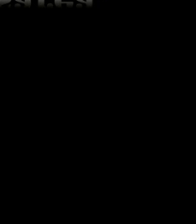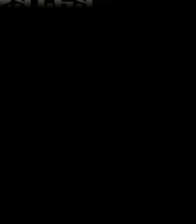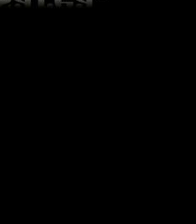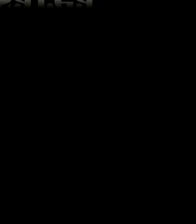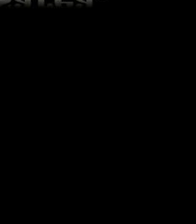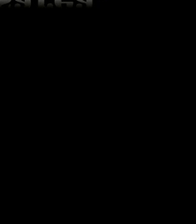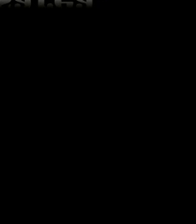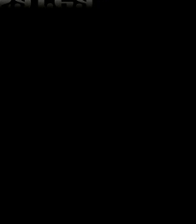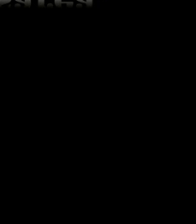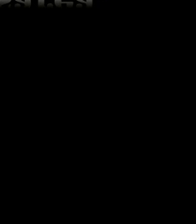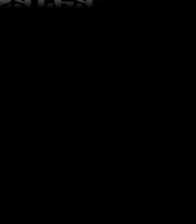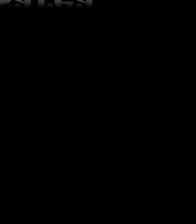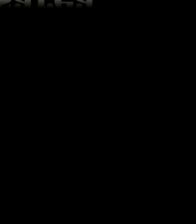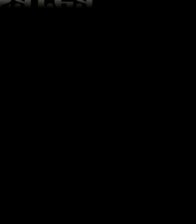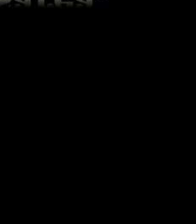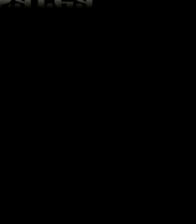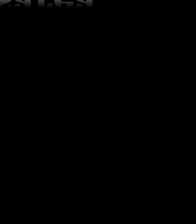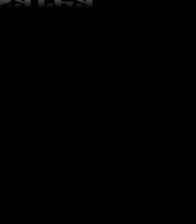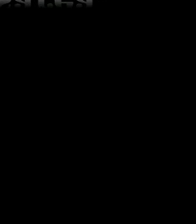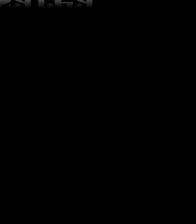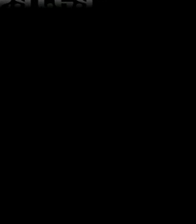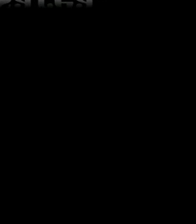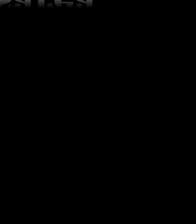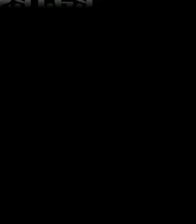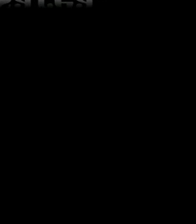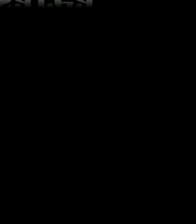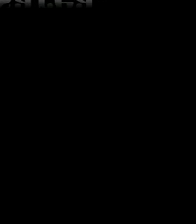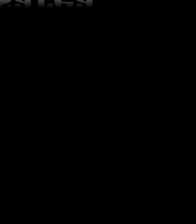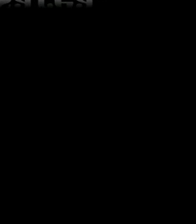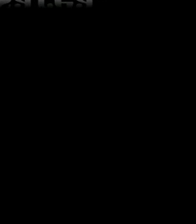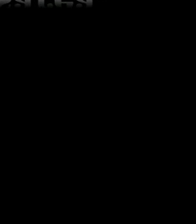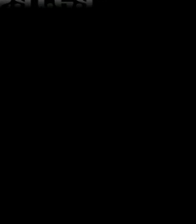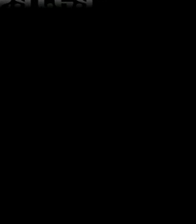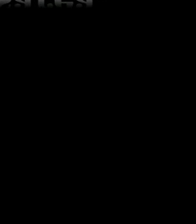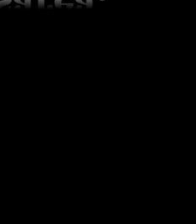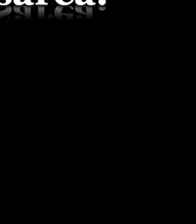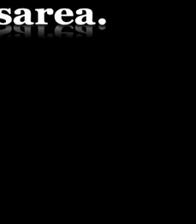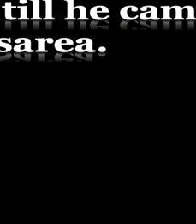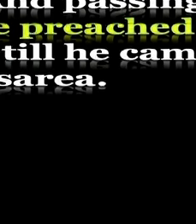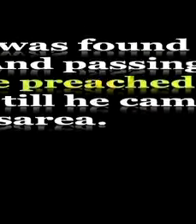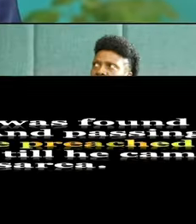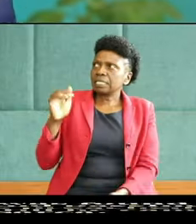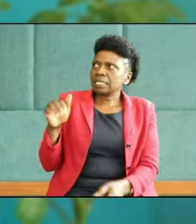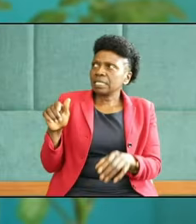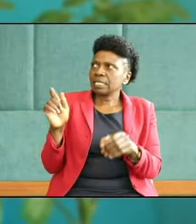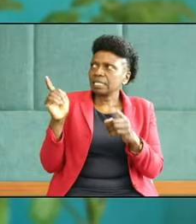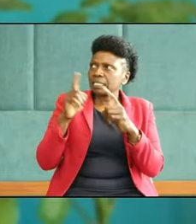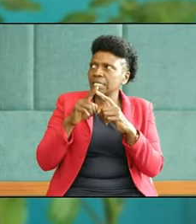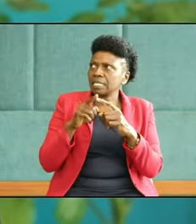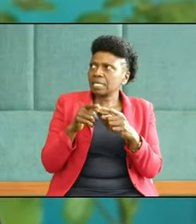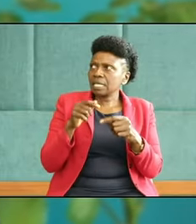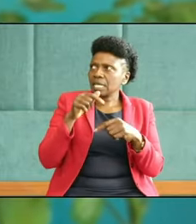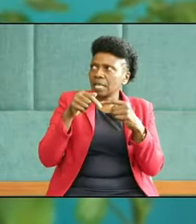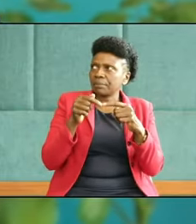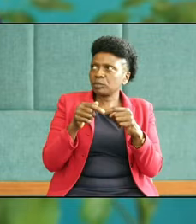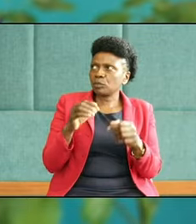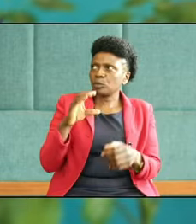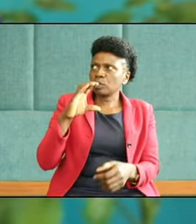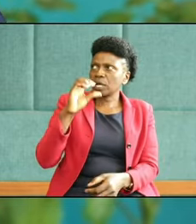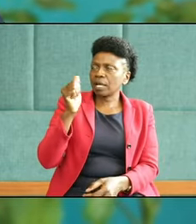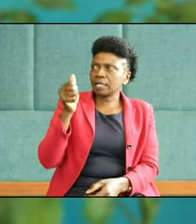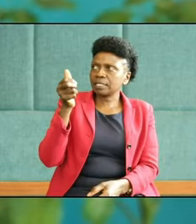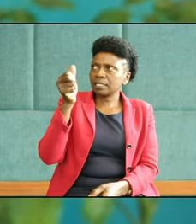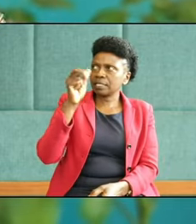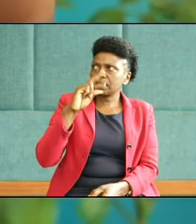the cities till he came to Caesarea. What is God's foremost medium of saving the lost?